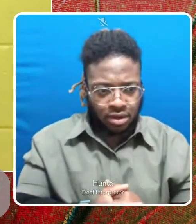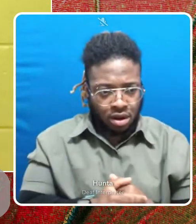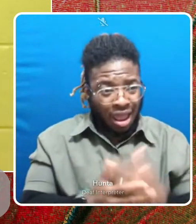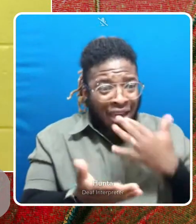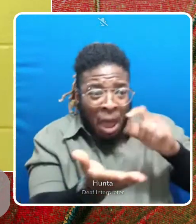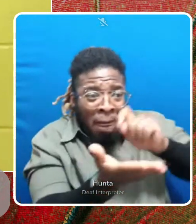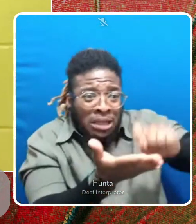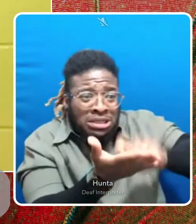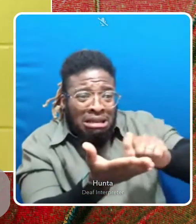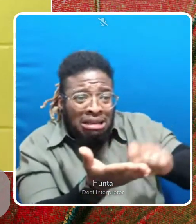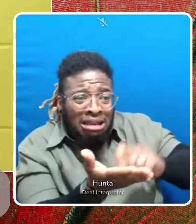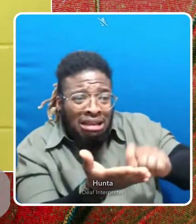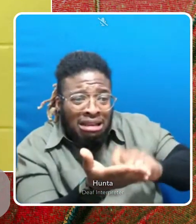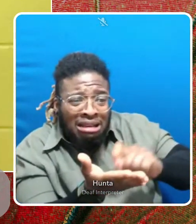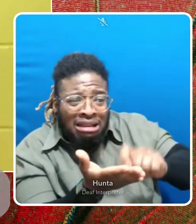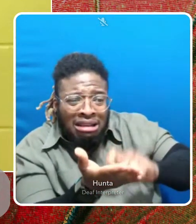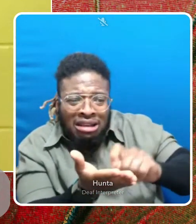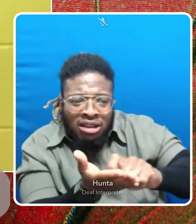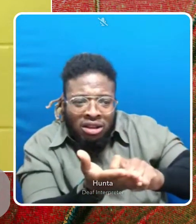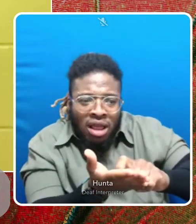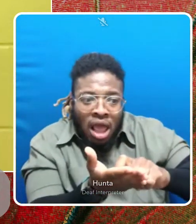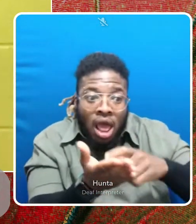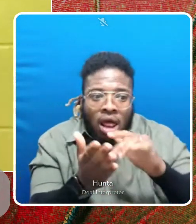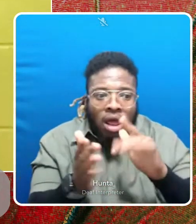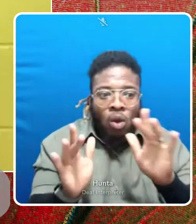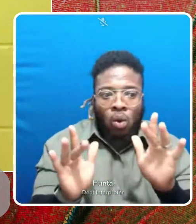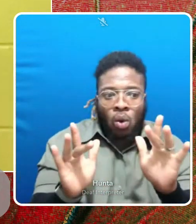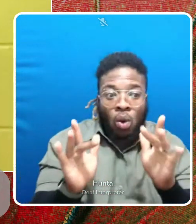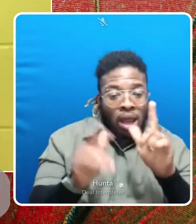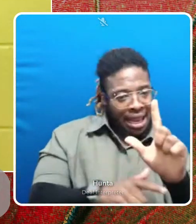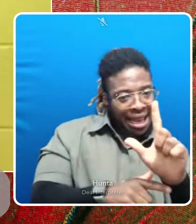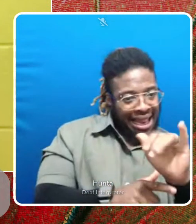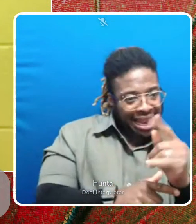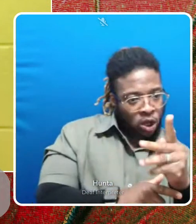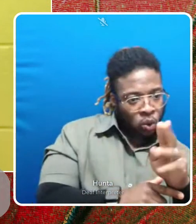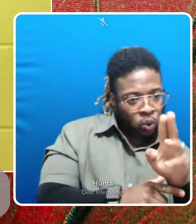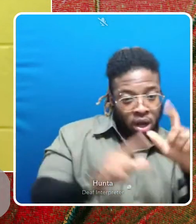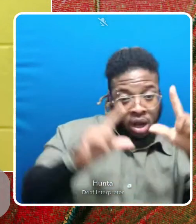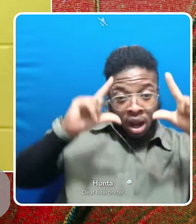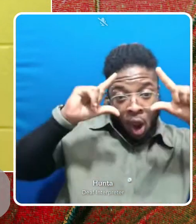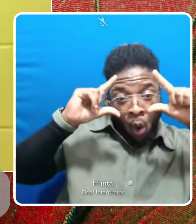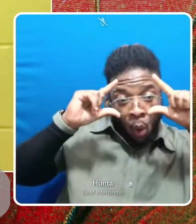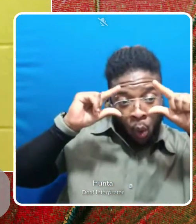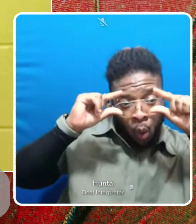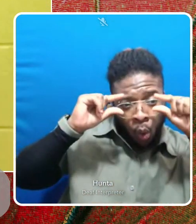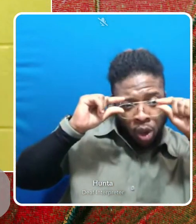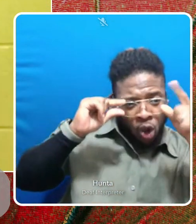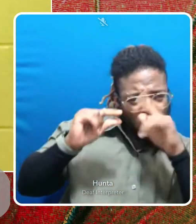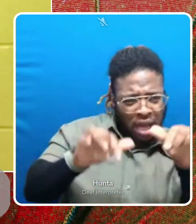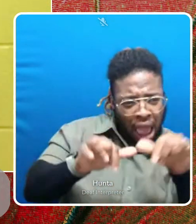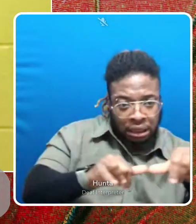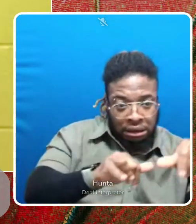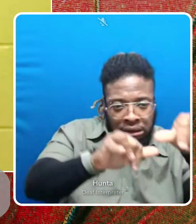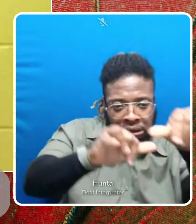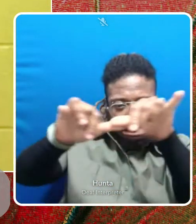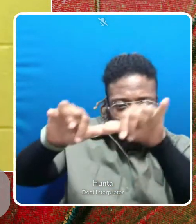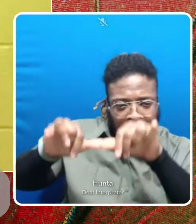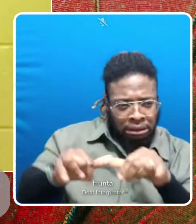I unfocus my eyes, they look like decorations. I was given this box at birth. I like